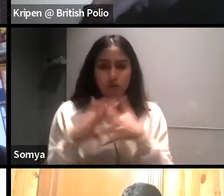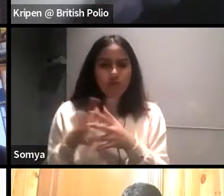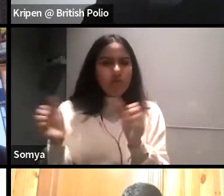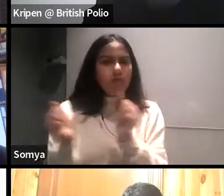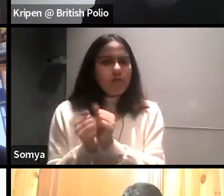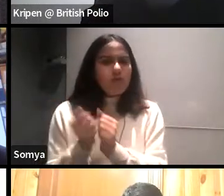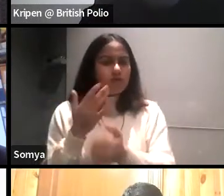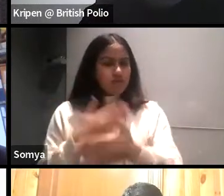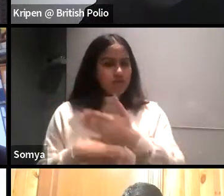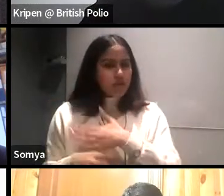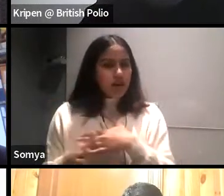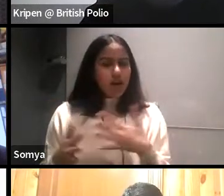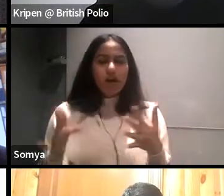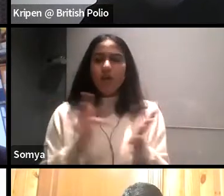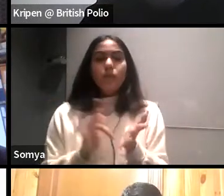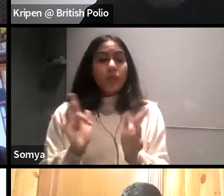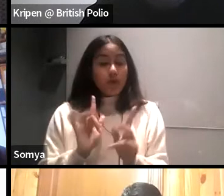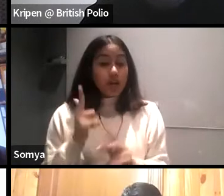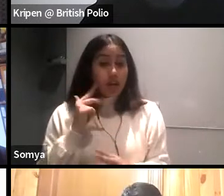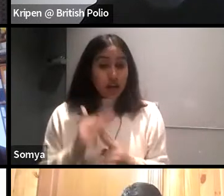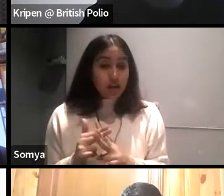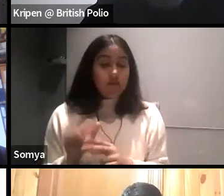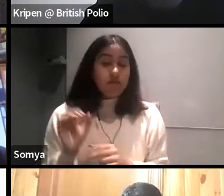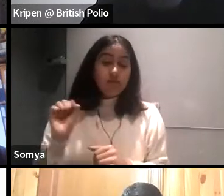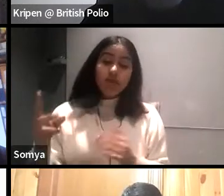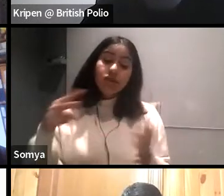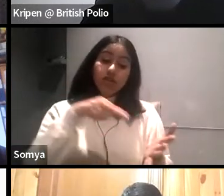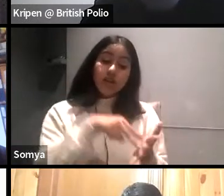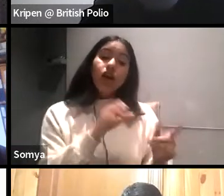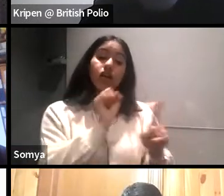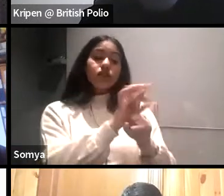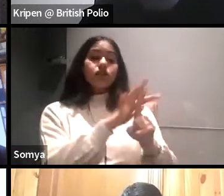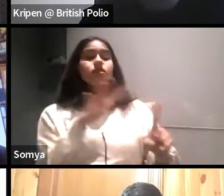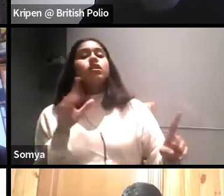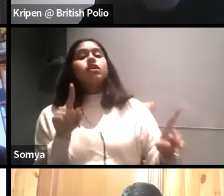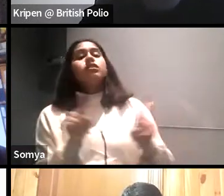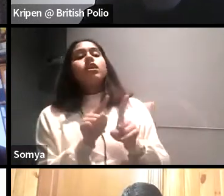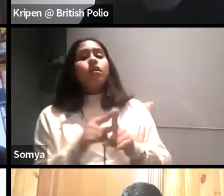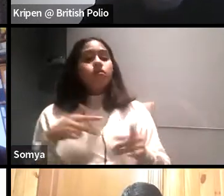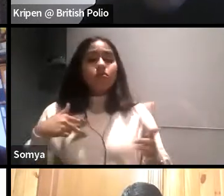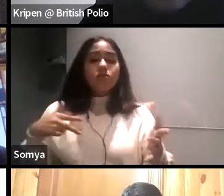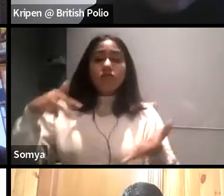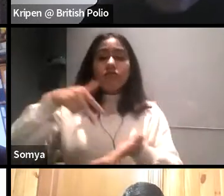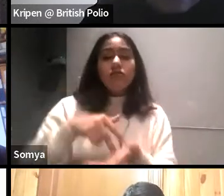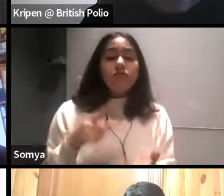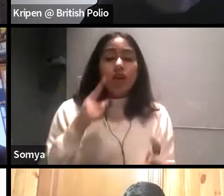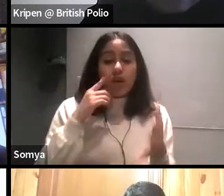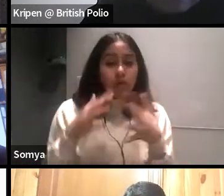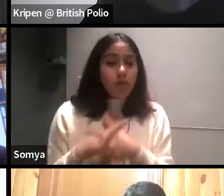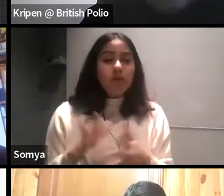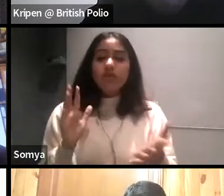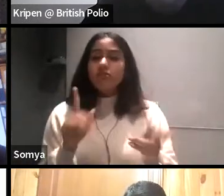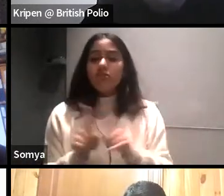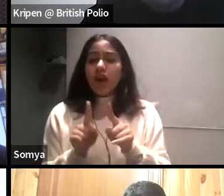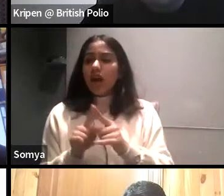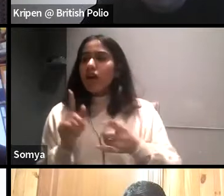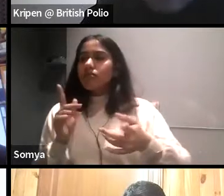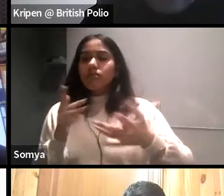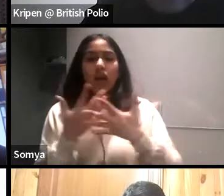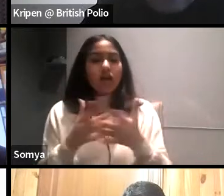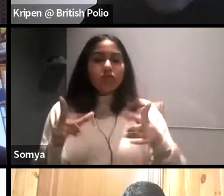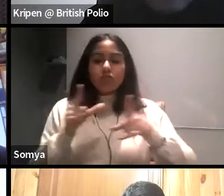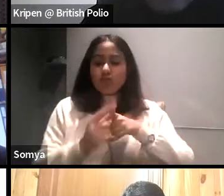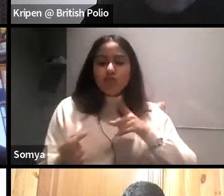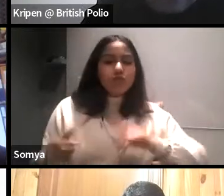those platforms where they can be effectively represent the case within the ecosystem, and